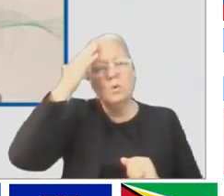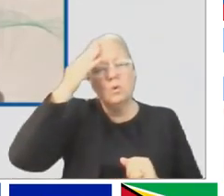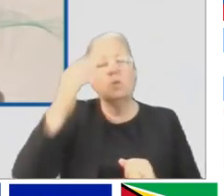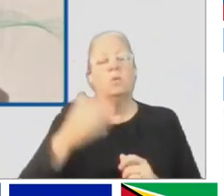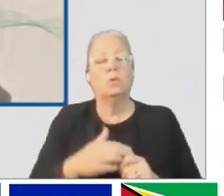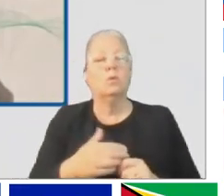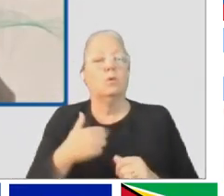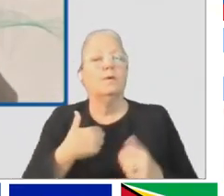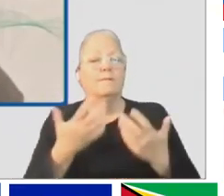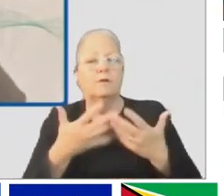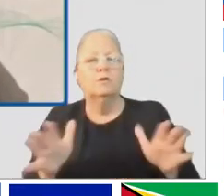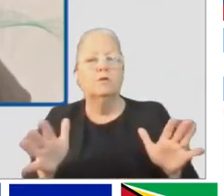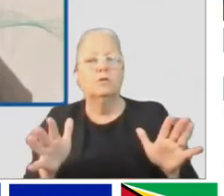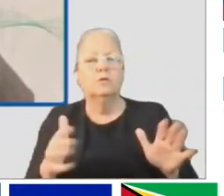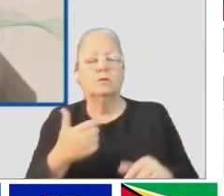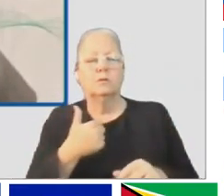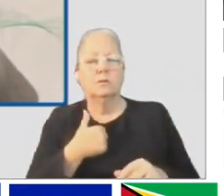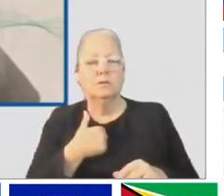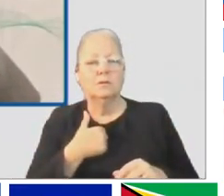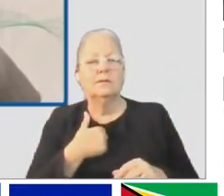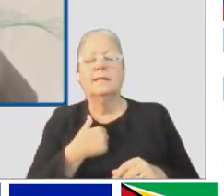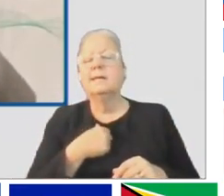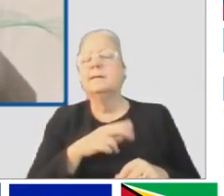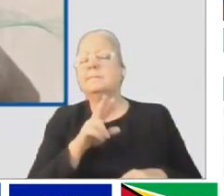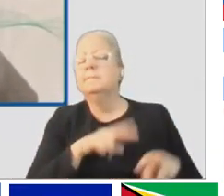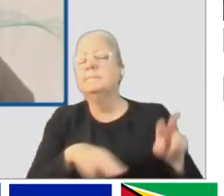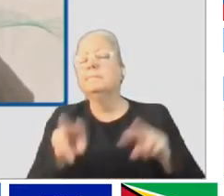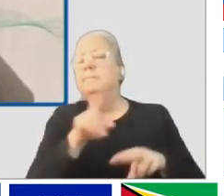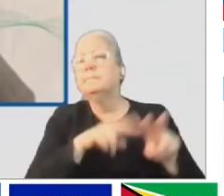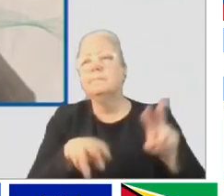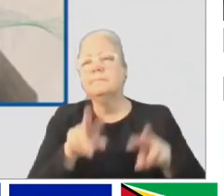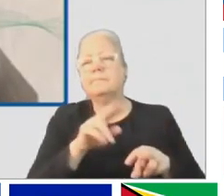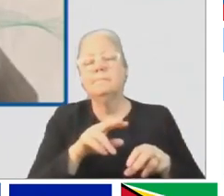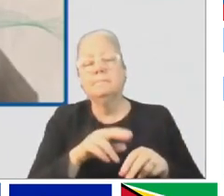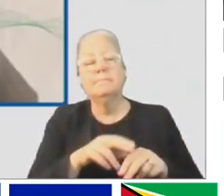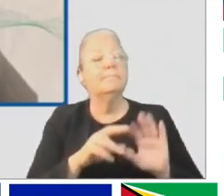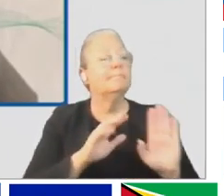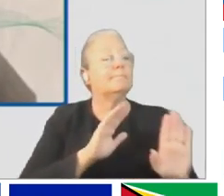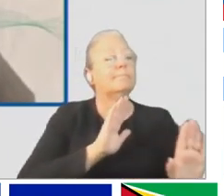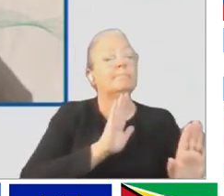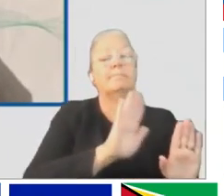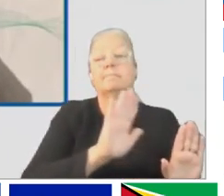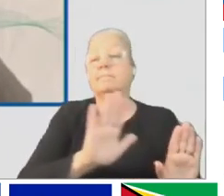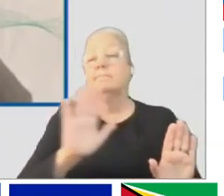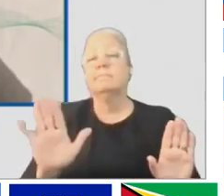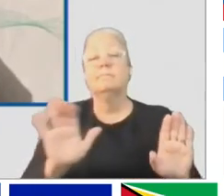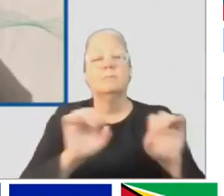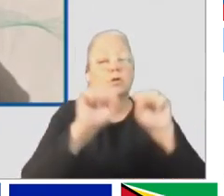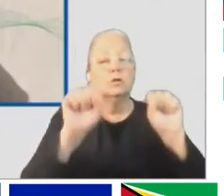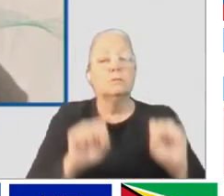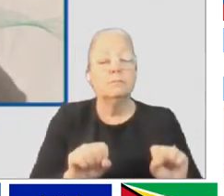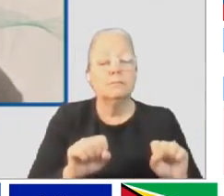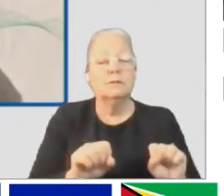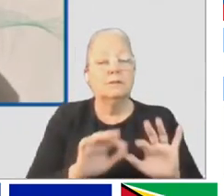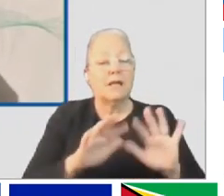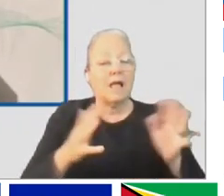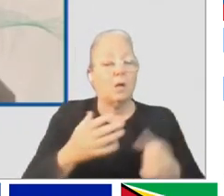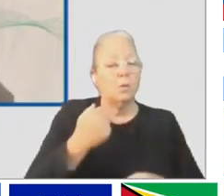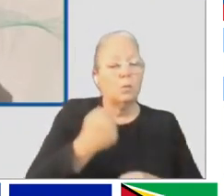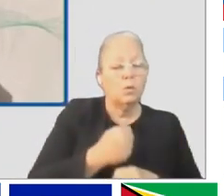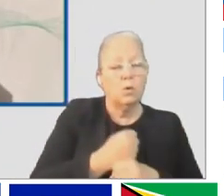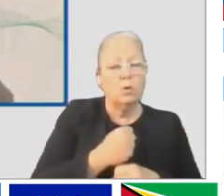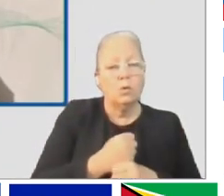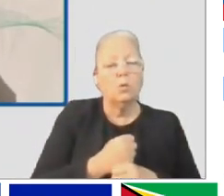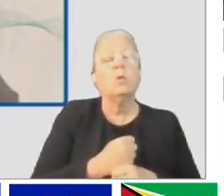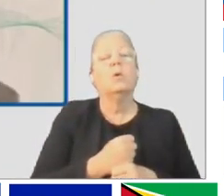time examining the systems which operate and which guide the two